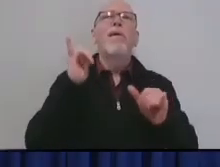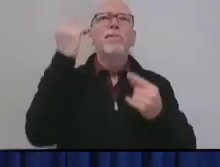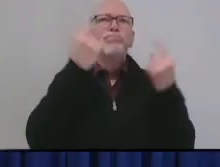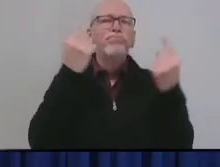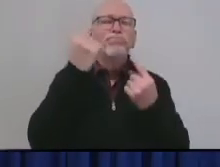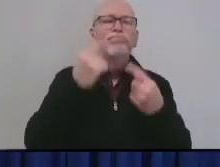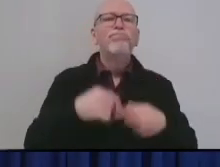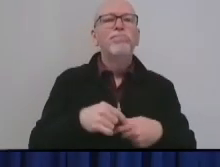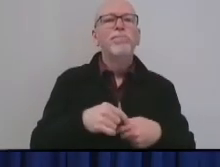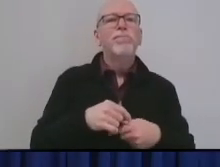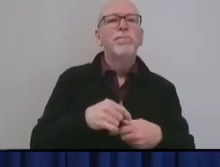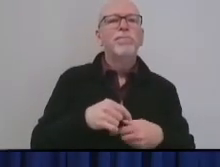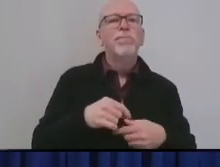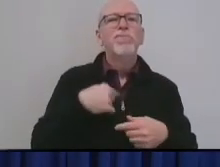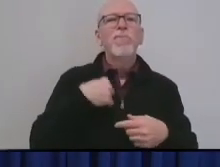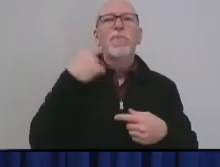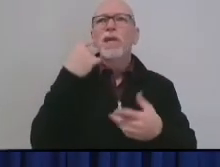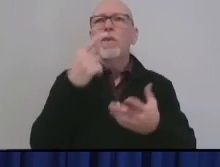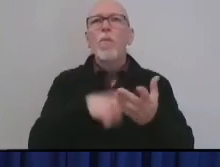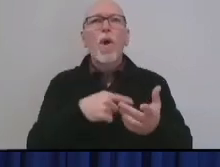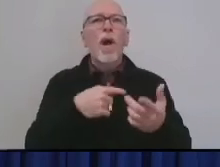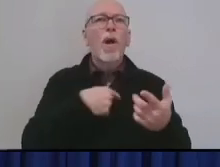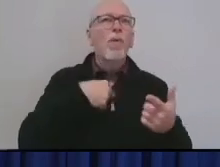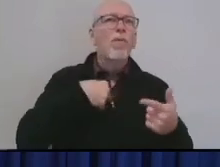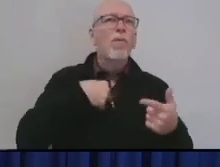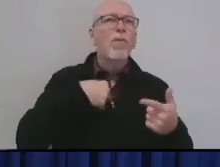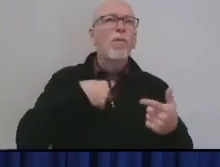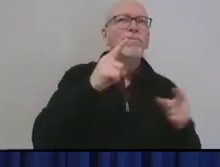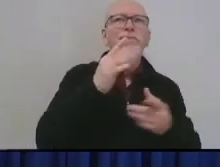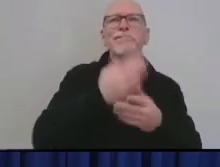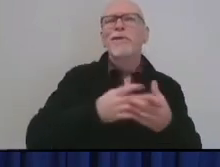think about what went right and what didn't go so right,